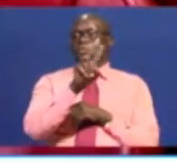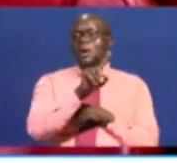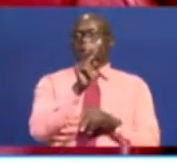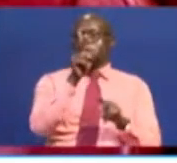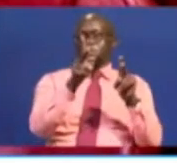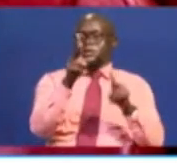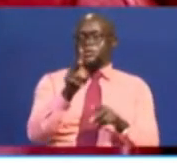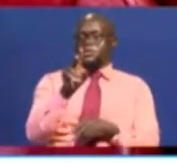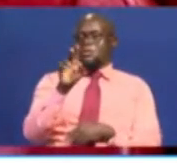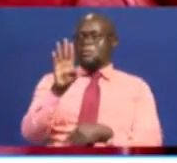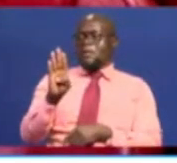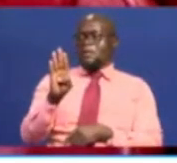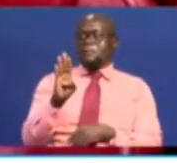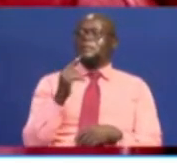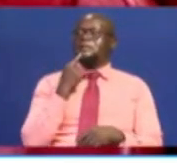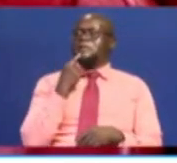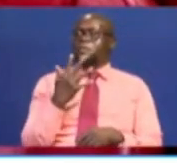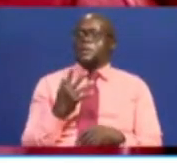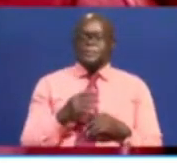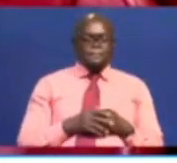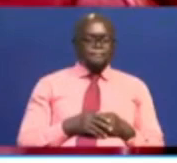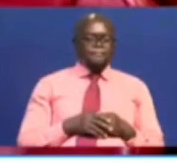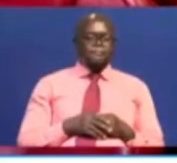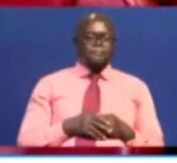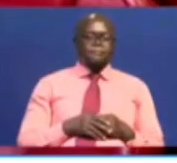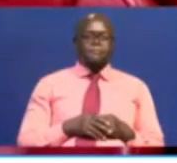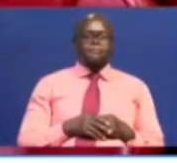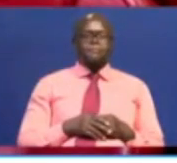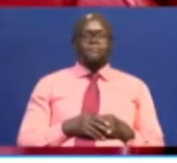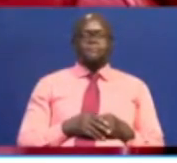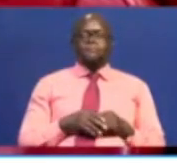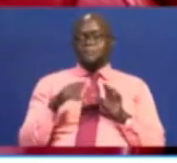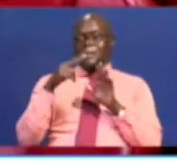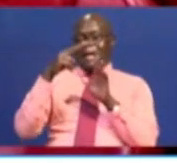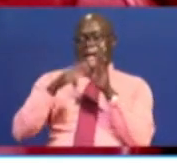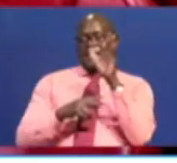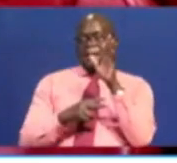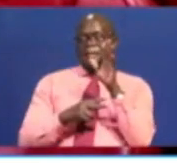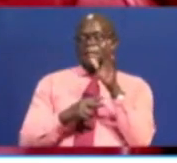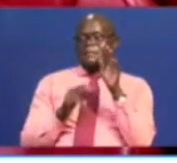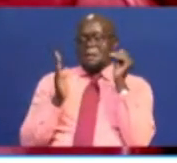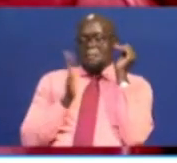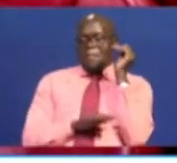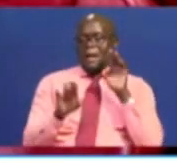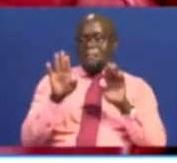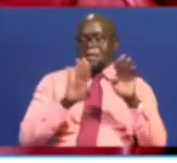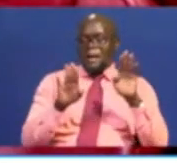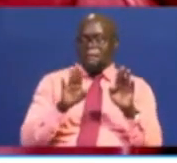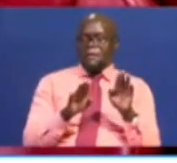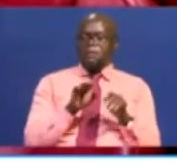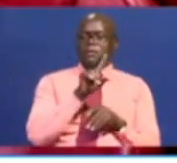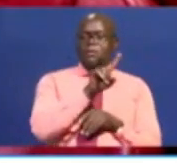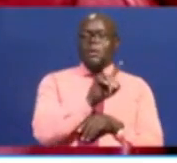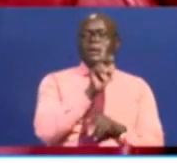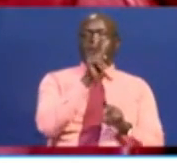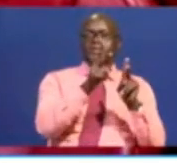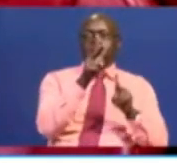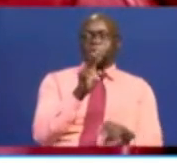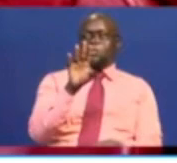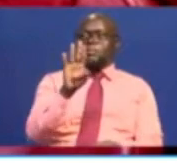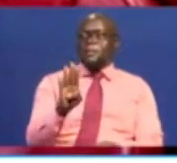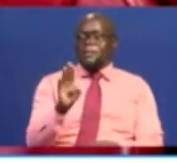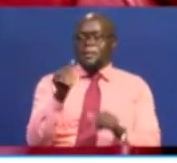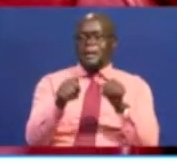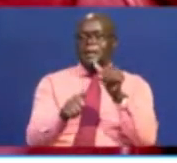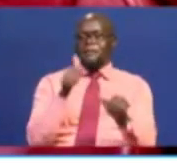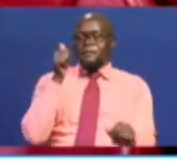122B, Mr. Speaker, and let me read it, Gross Disorderly Conduct 122B,